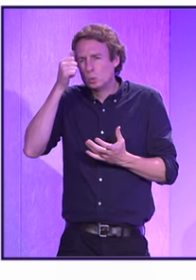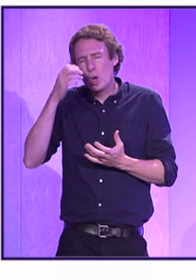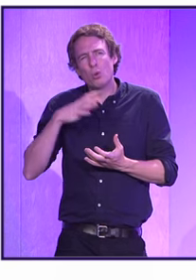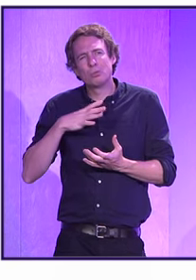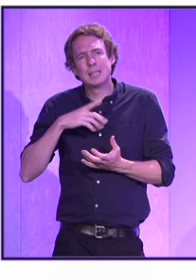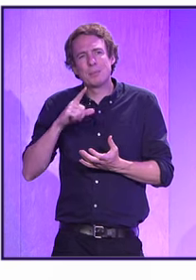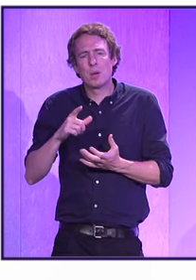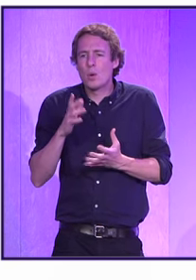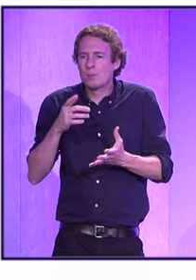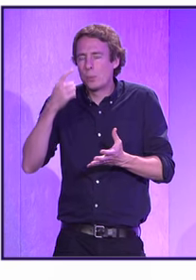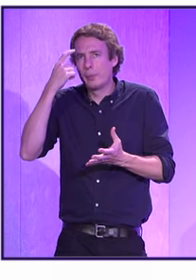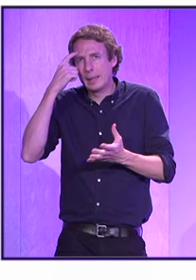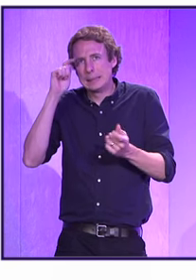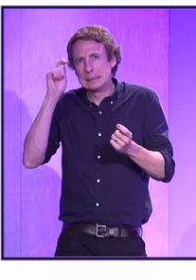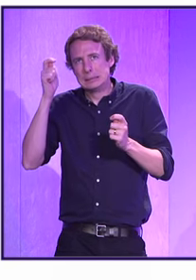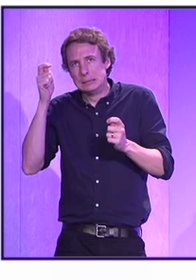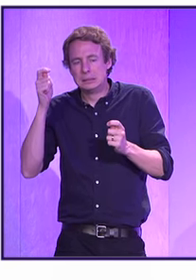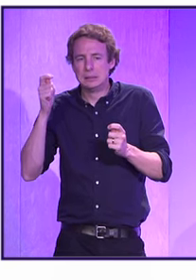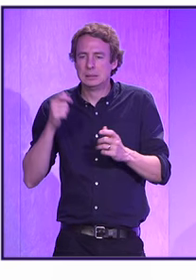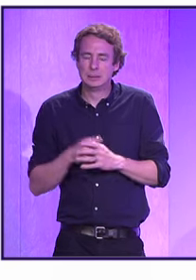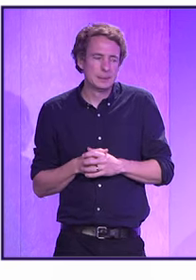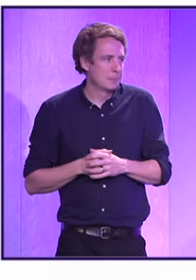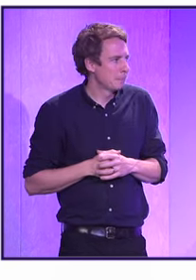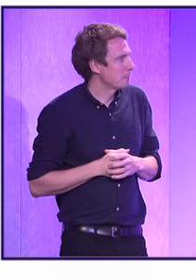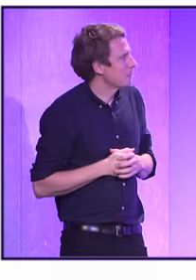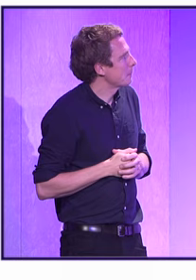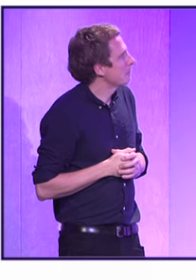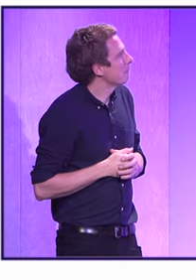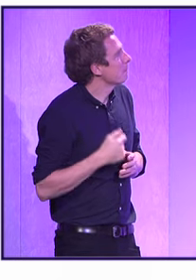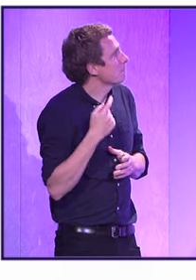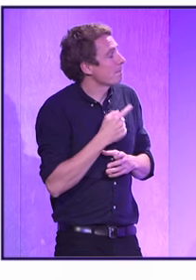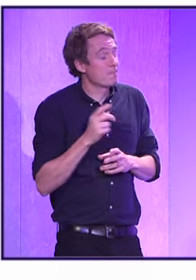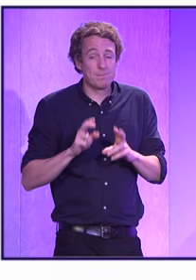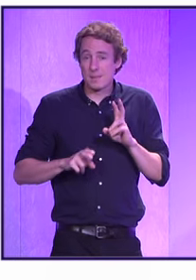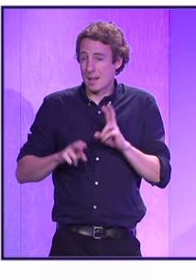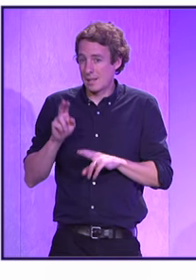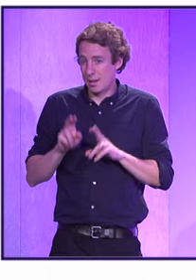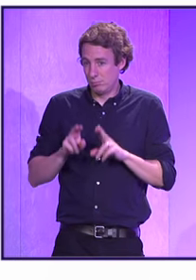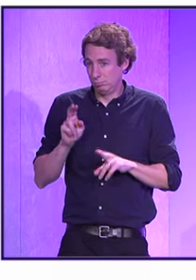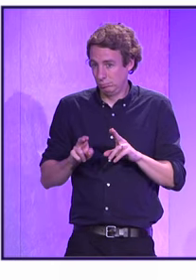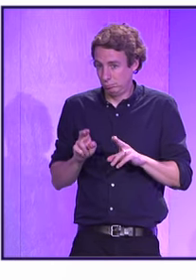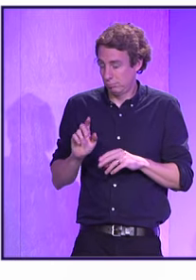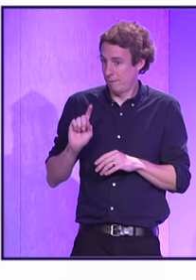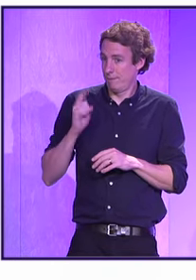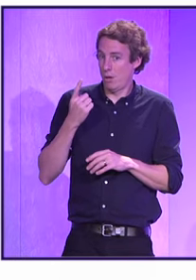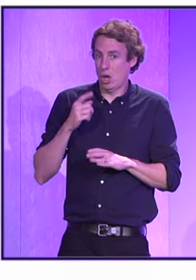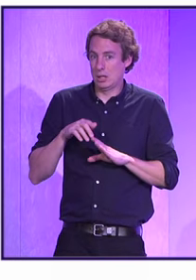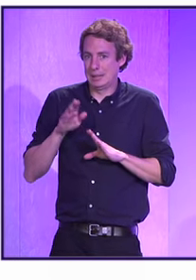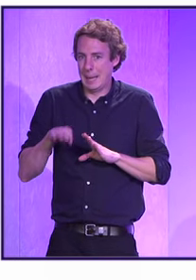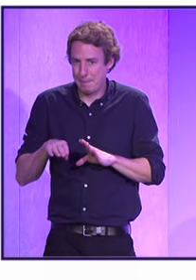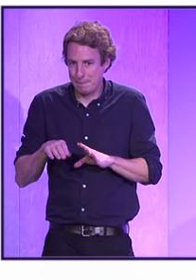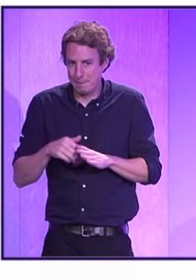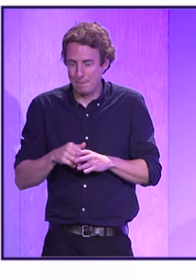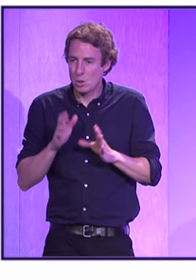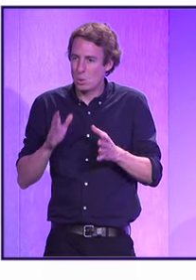with, but we just need to have that mindset shift. So, assessment is the first step in any form of